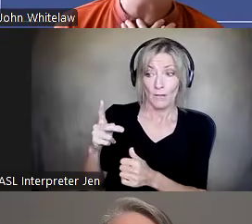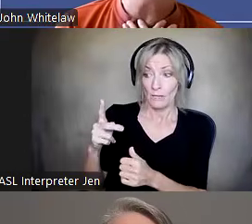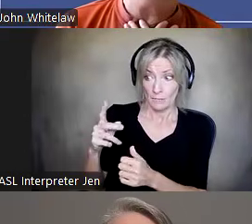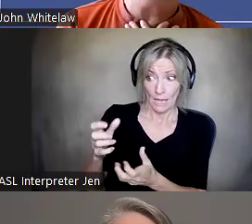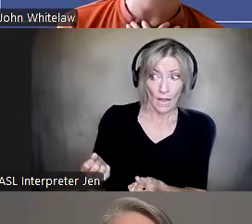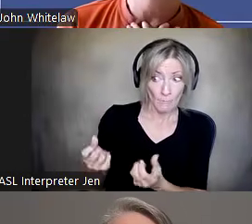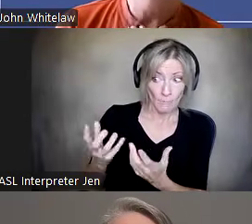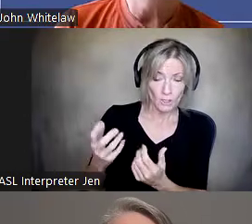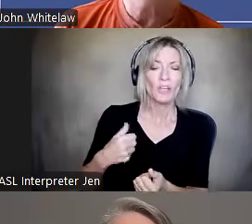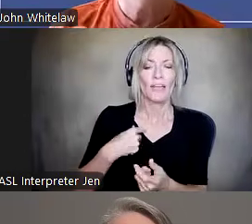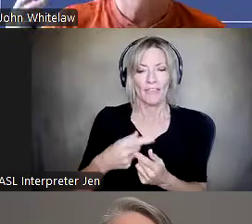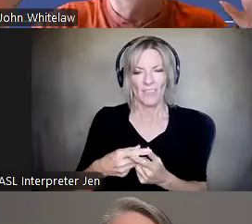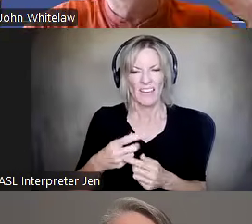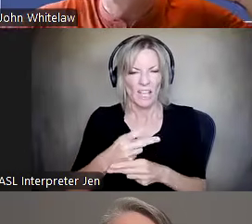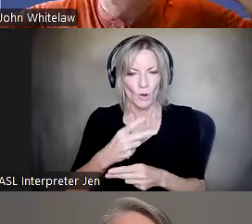calculate the spousal off that.